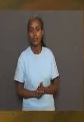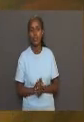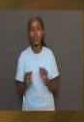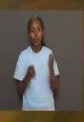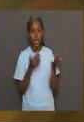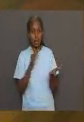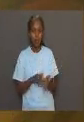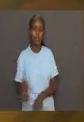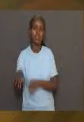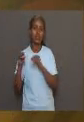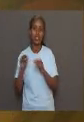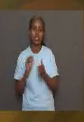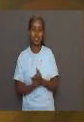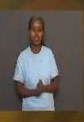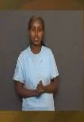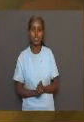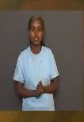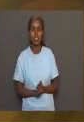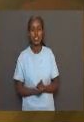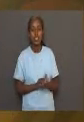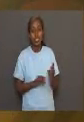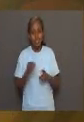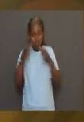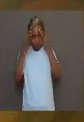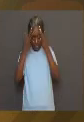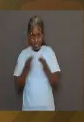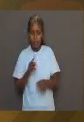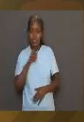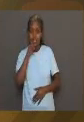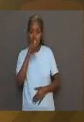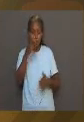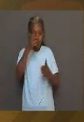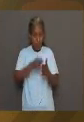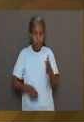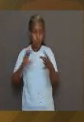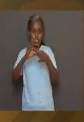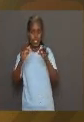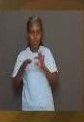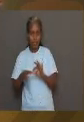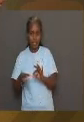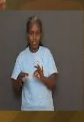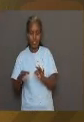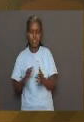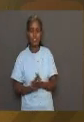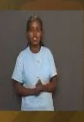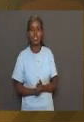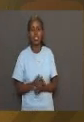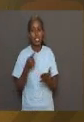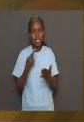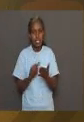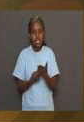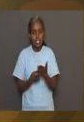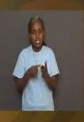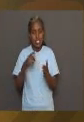Welcome back, students. Did you determine the truth value of the statements? Let us find